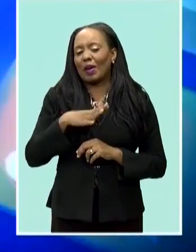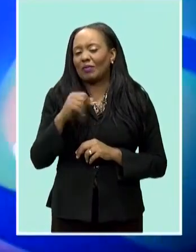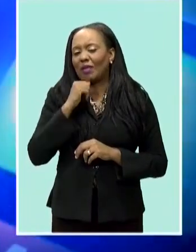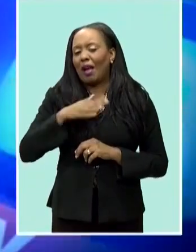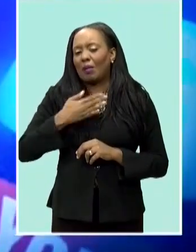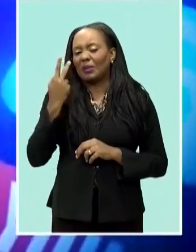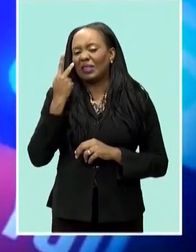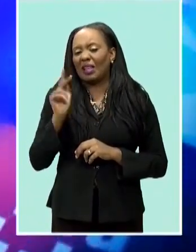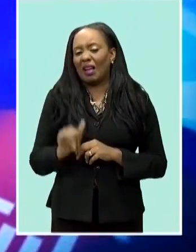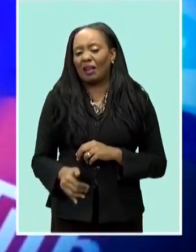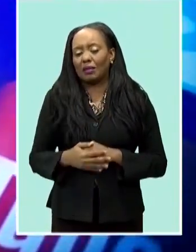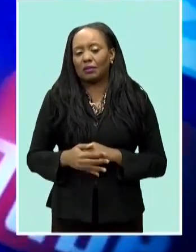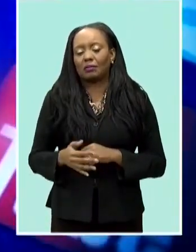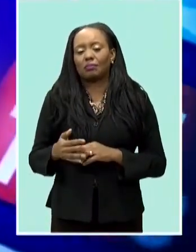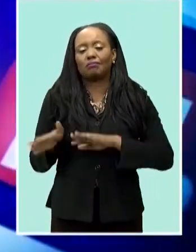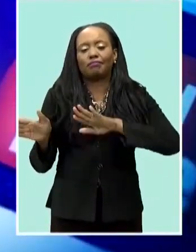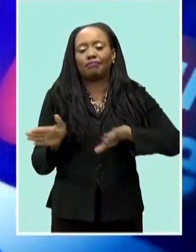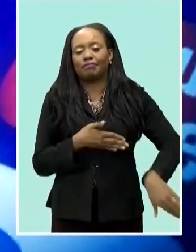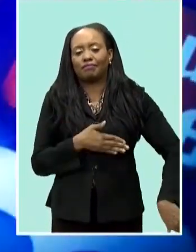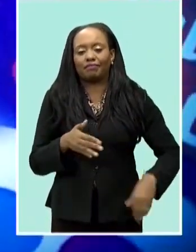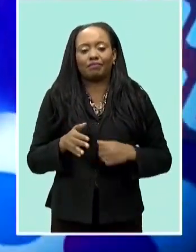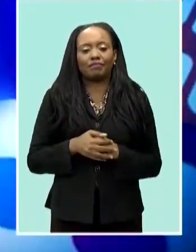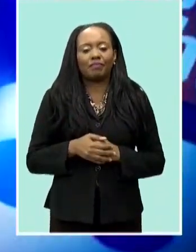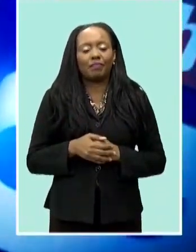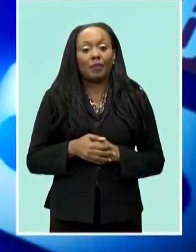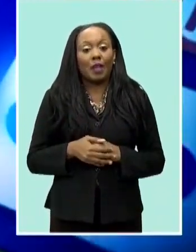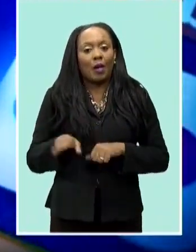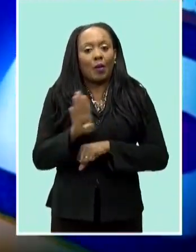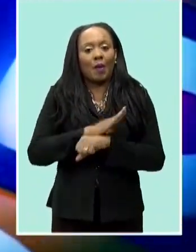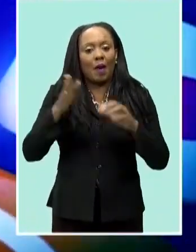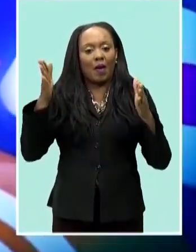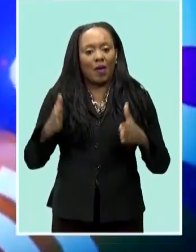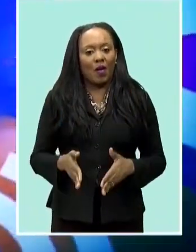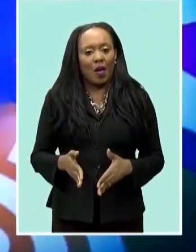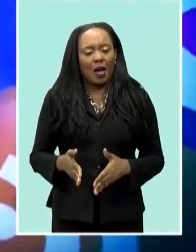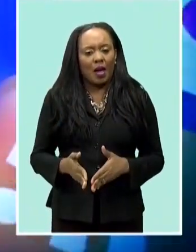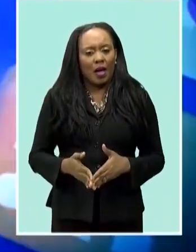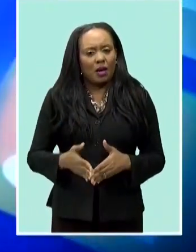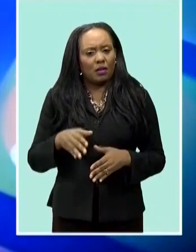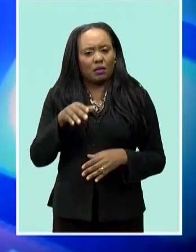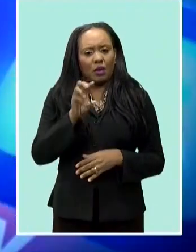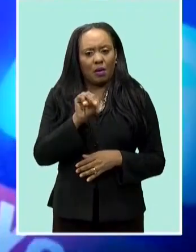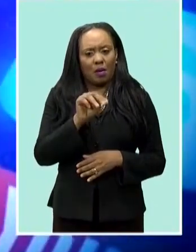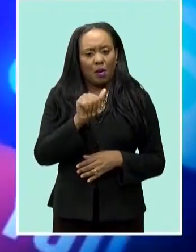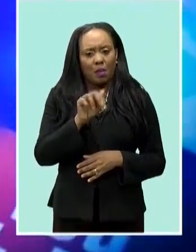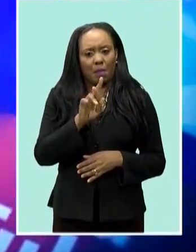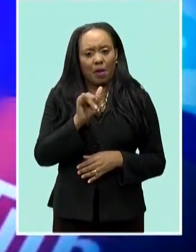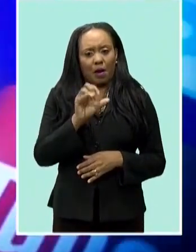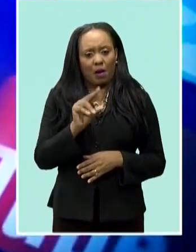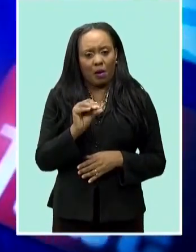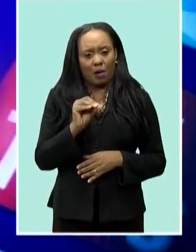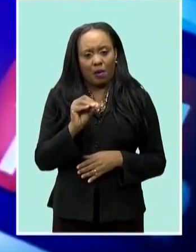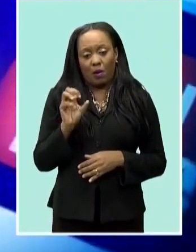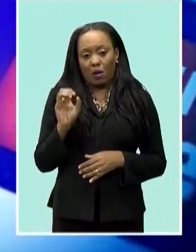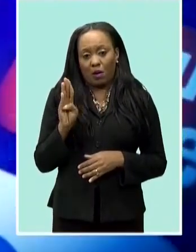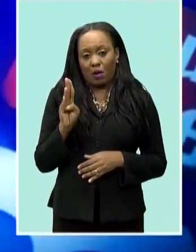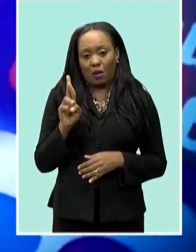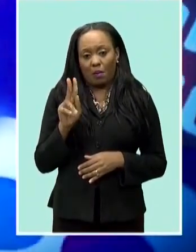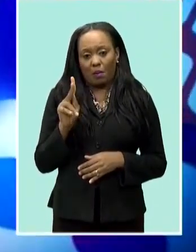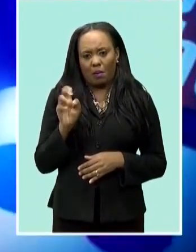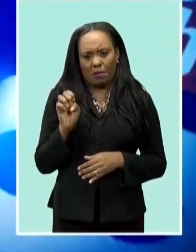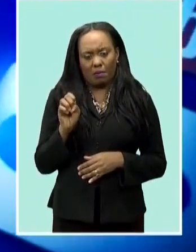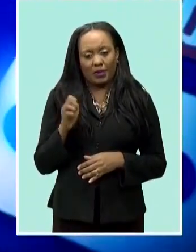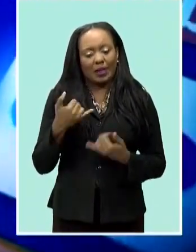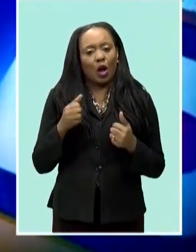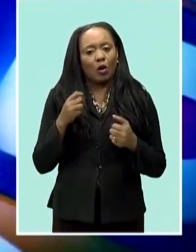feathers. And now to a flight of a slightly different kind, speed. Bajan Mario Burke is still burning up the track in